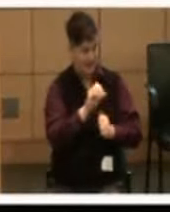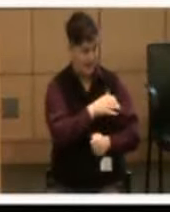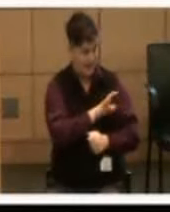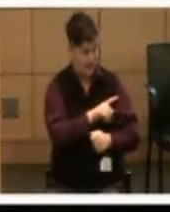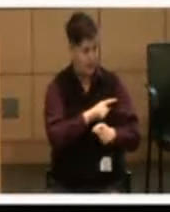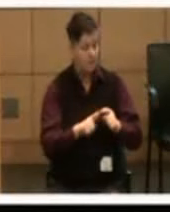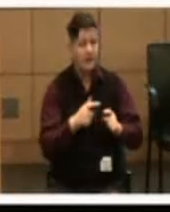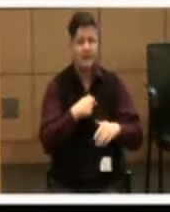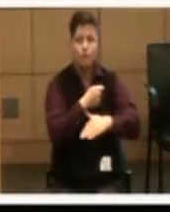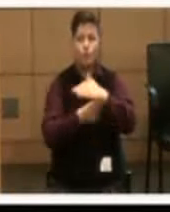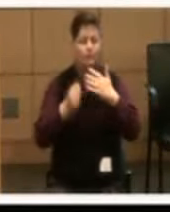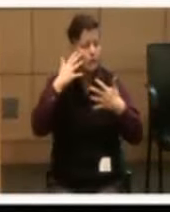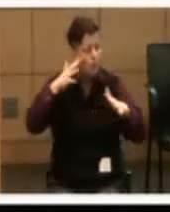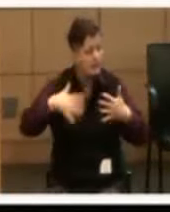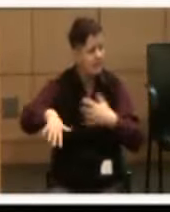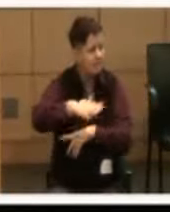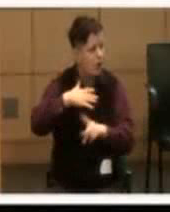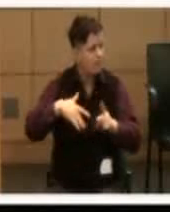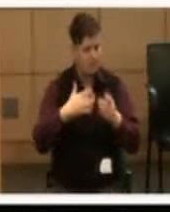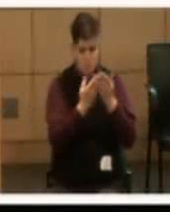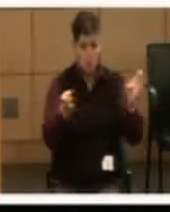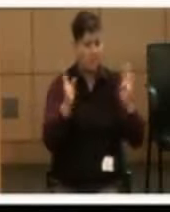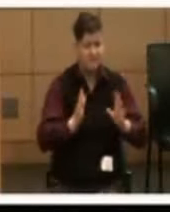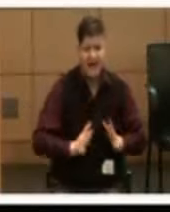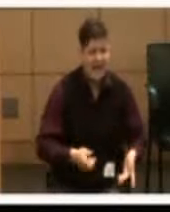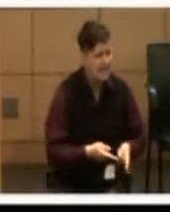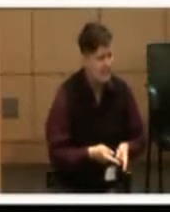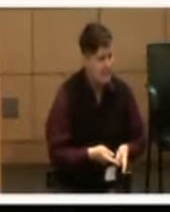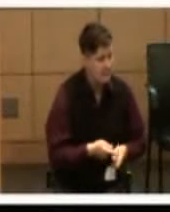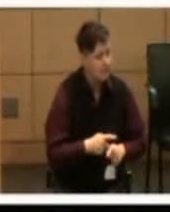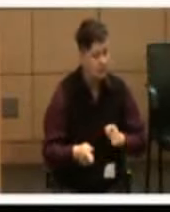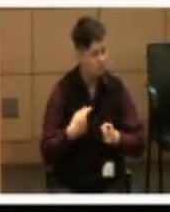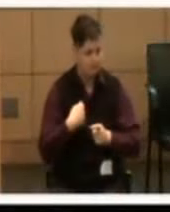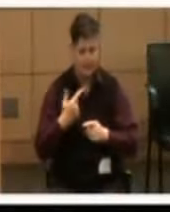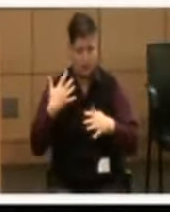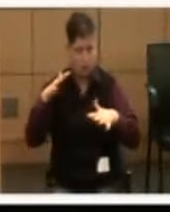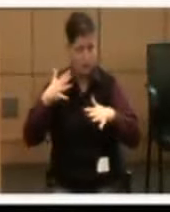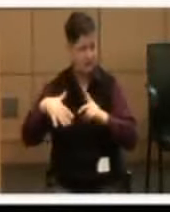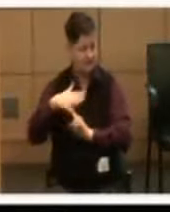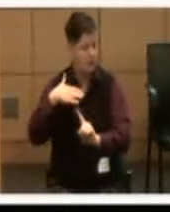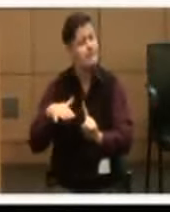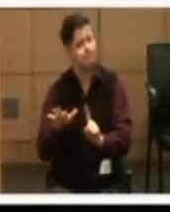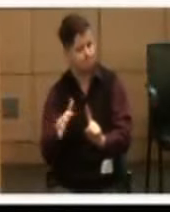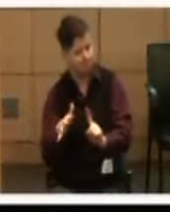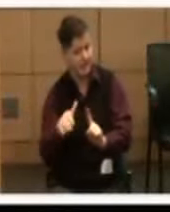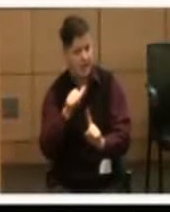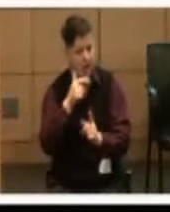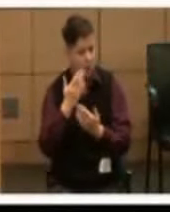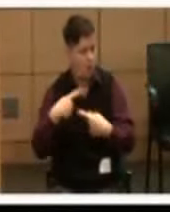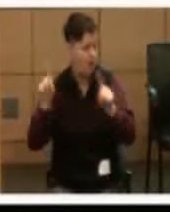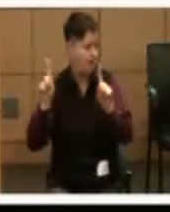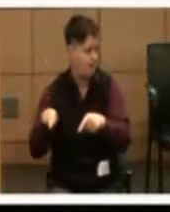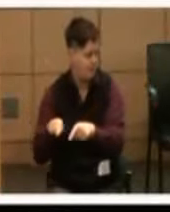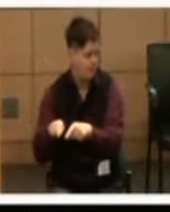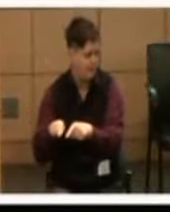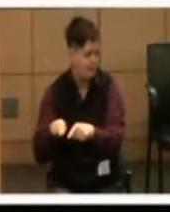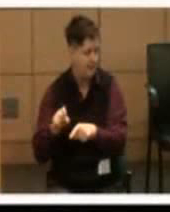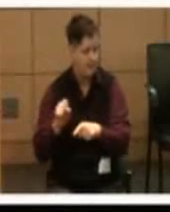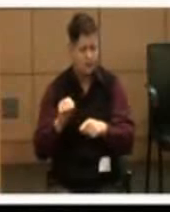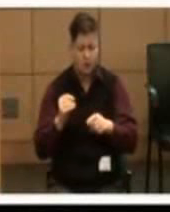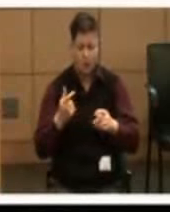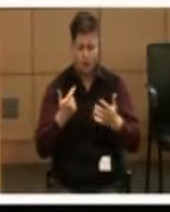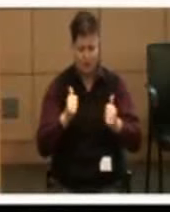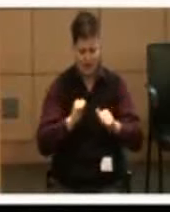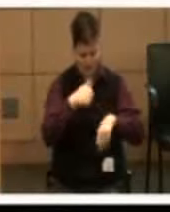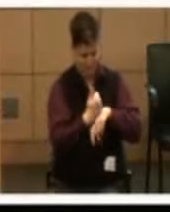listening environments, we find out that they're not doing so well. So we're really looking for a test that's sensitive to